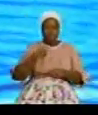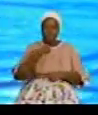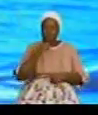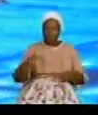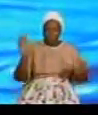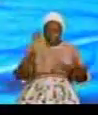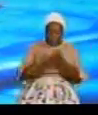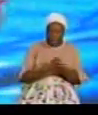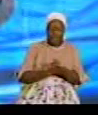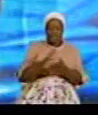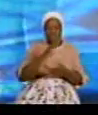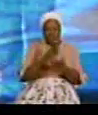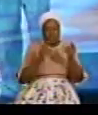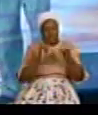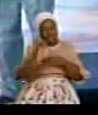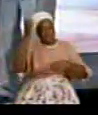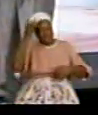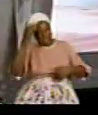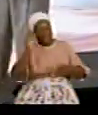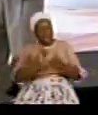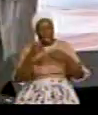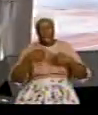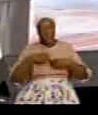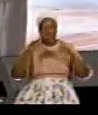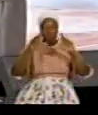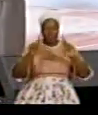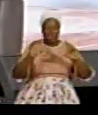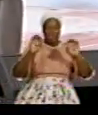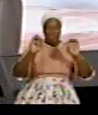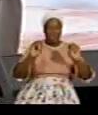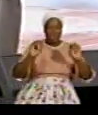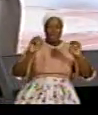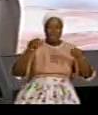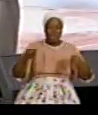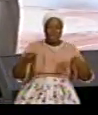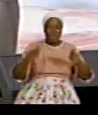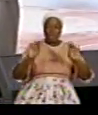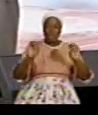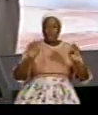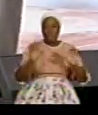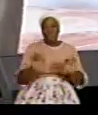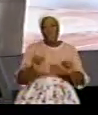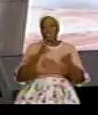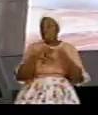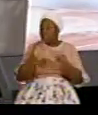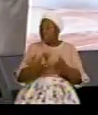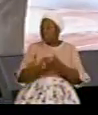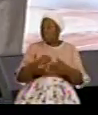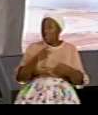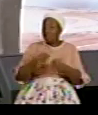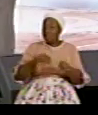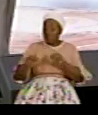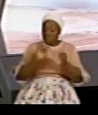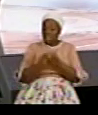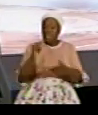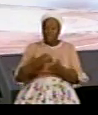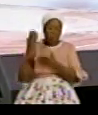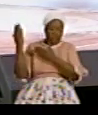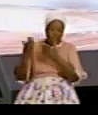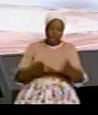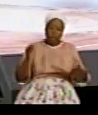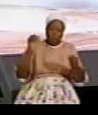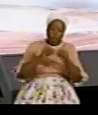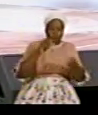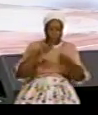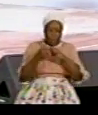contagious diseases will bring more problems in your life. That's the reason why all these